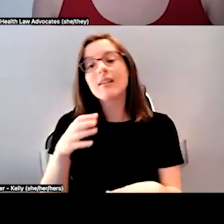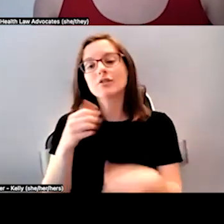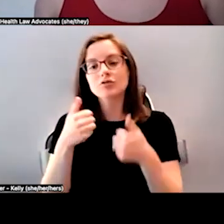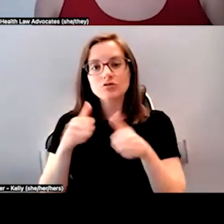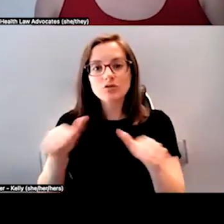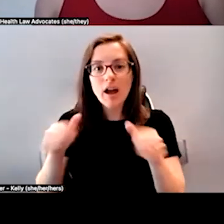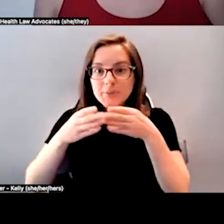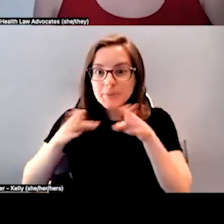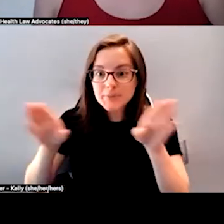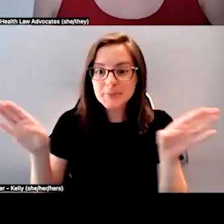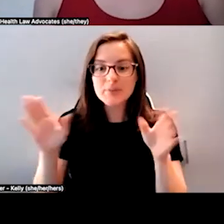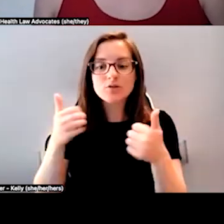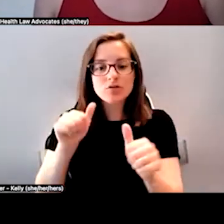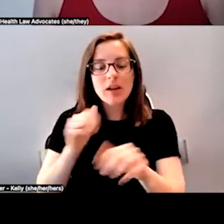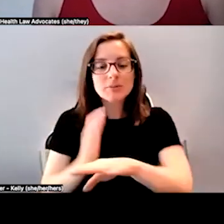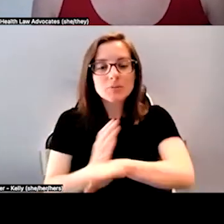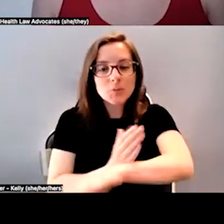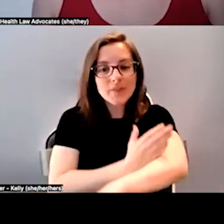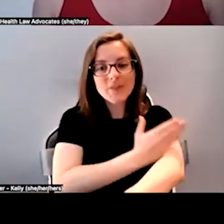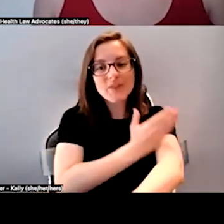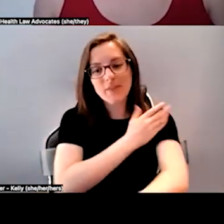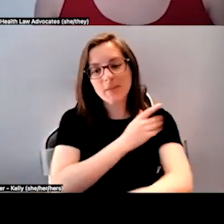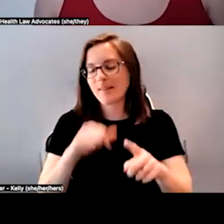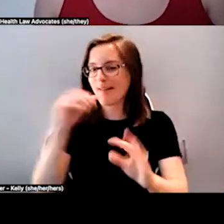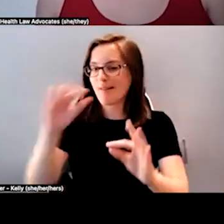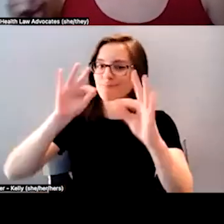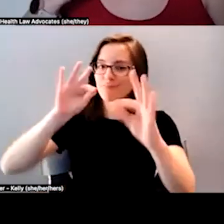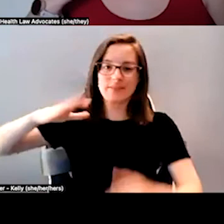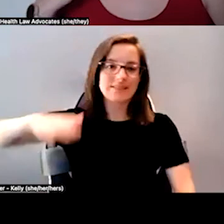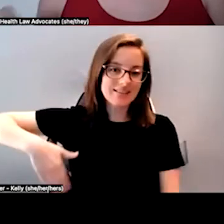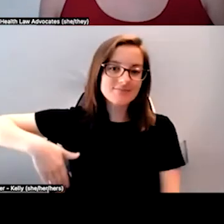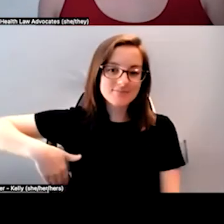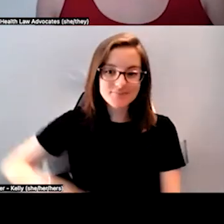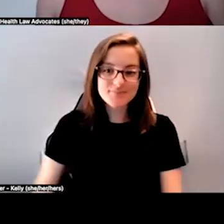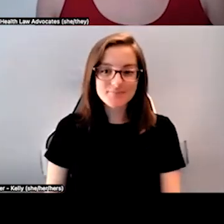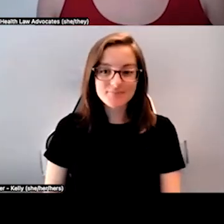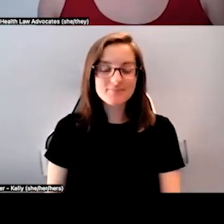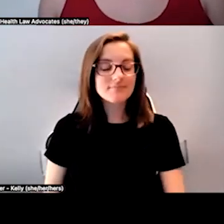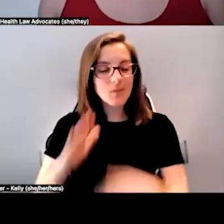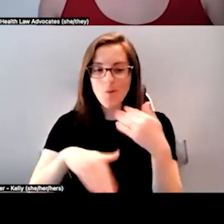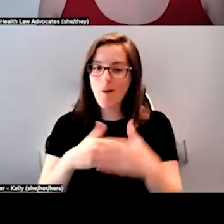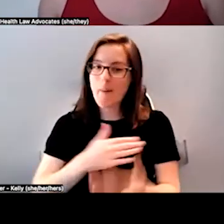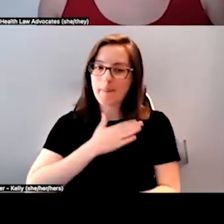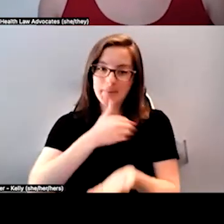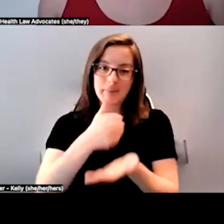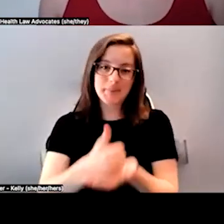time. But it is a process, and it's a process that everyone on this call is happy